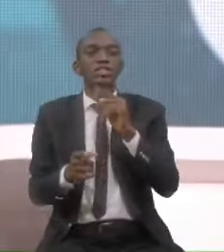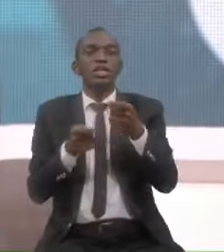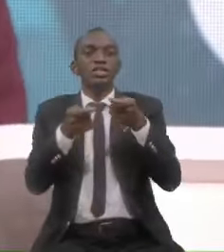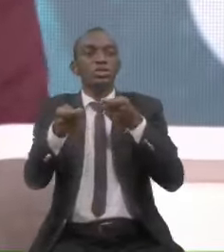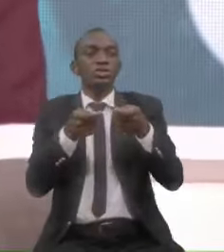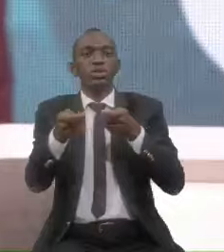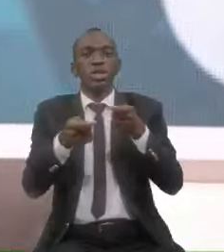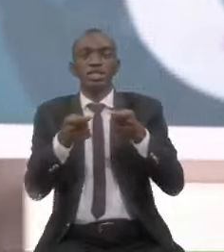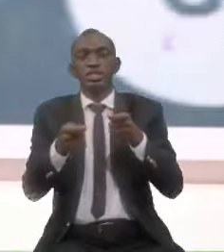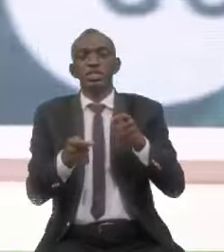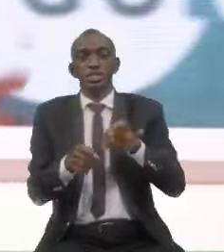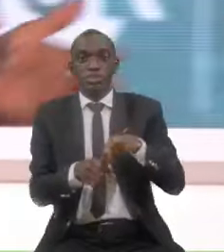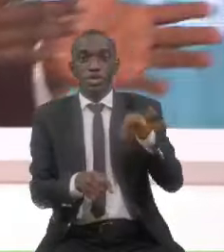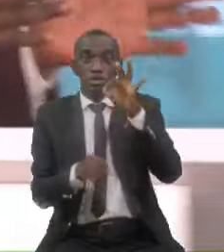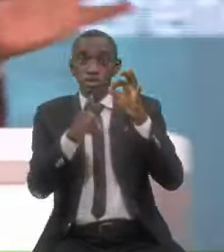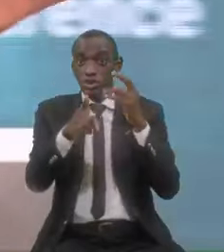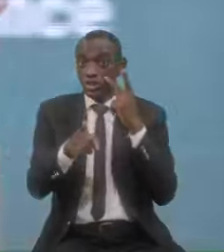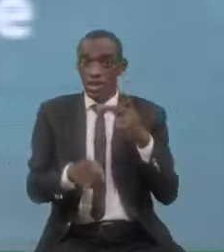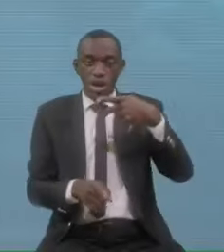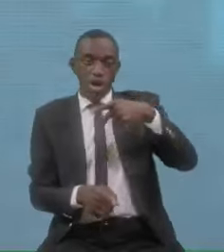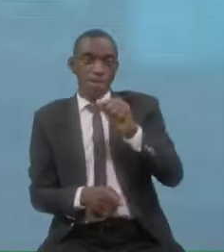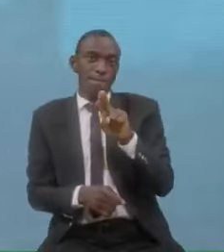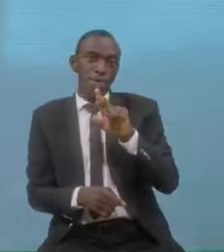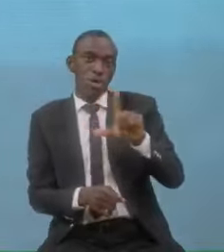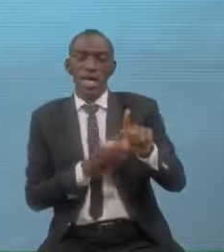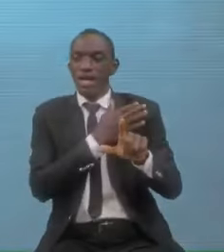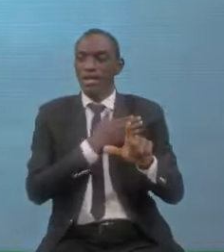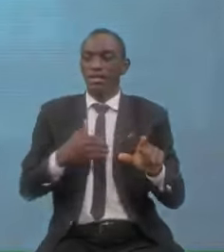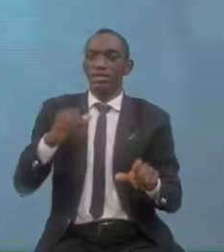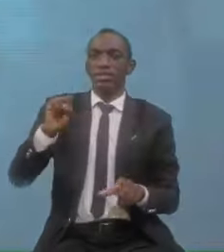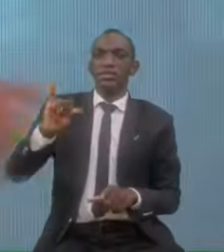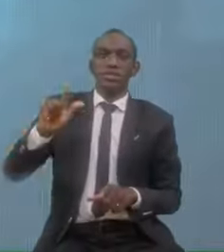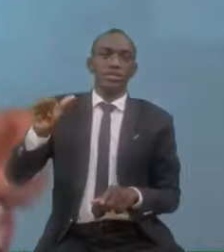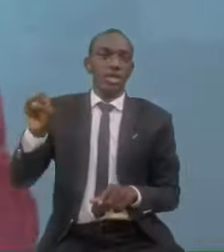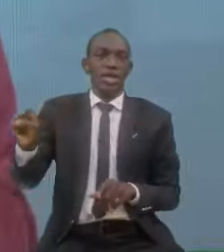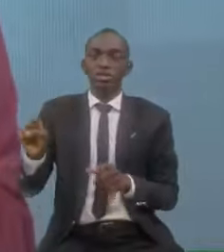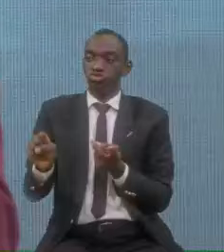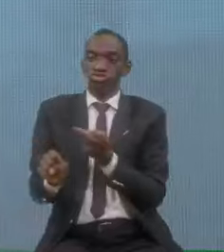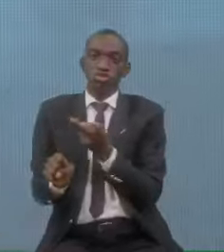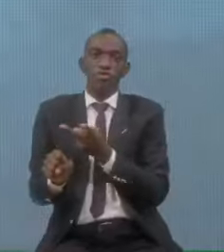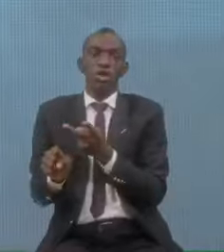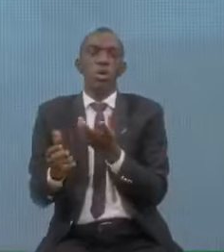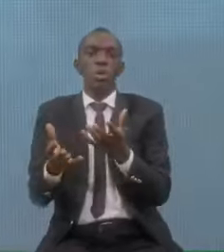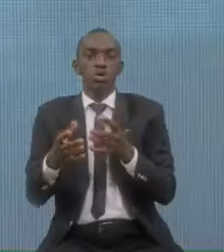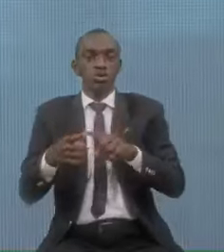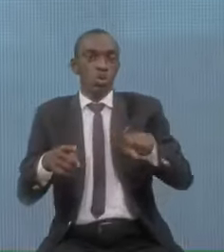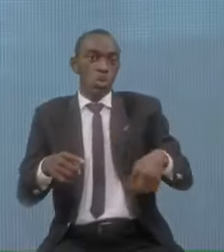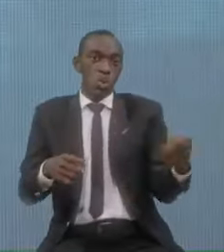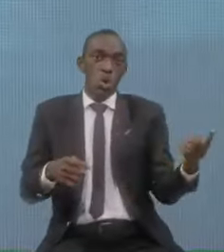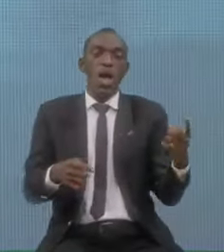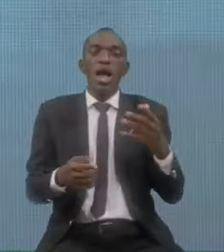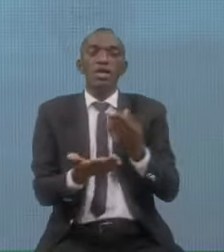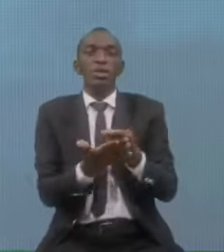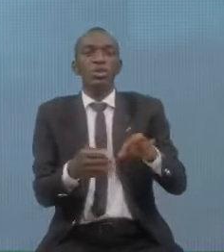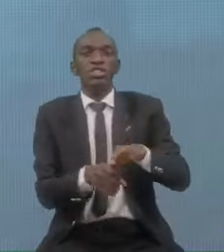with Silas, they wanted to go here. That's in Acts chapter 16, verses 6 and 7. The Holy Ghost